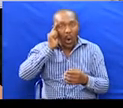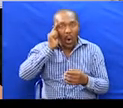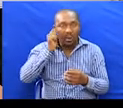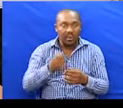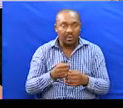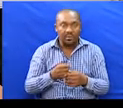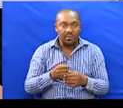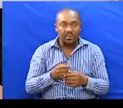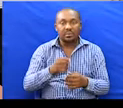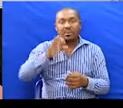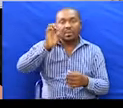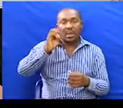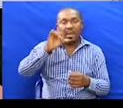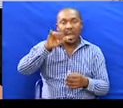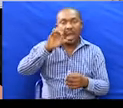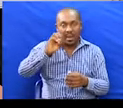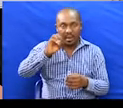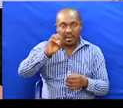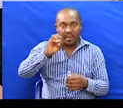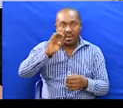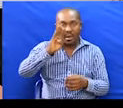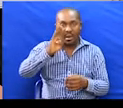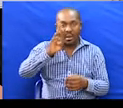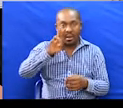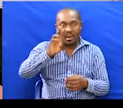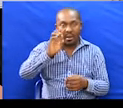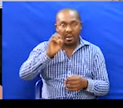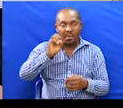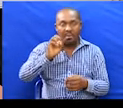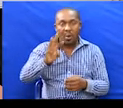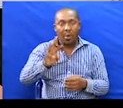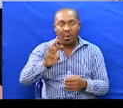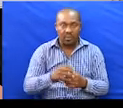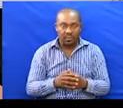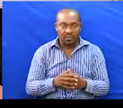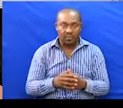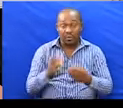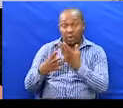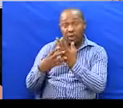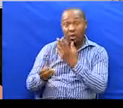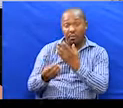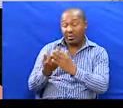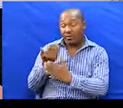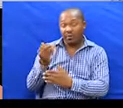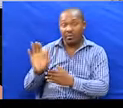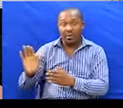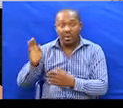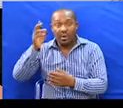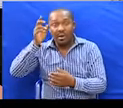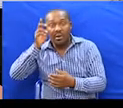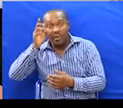eyebrow. It's also controlled by genes. Which genes you inherit from your mother or from your